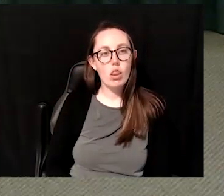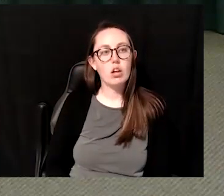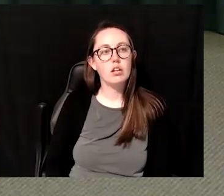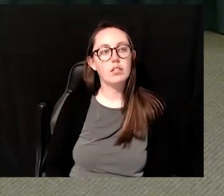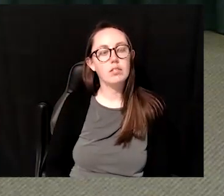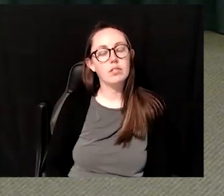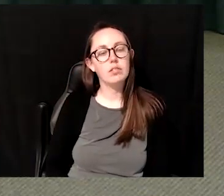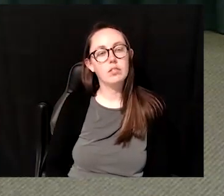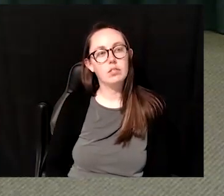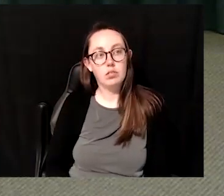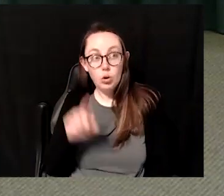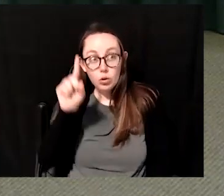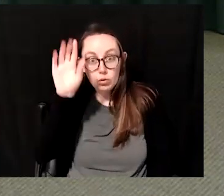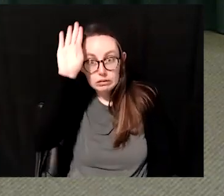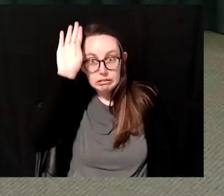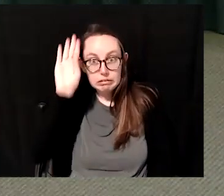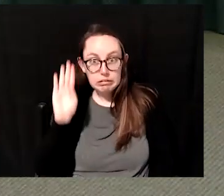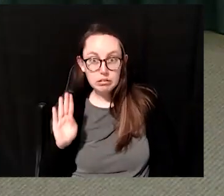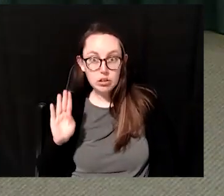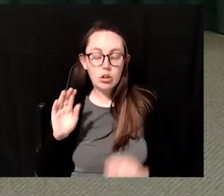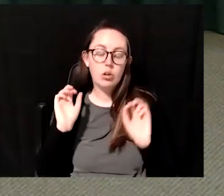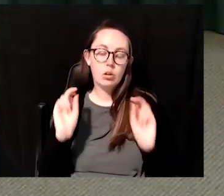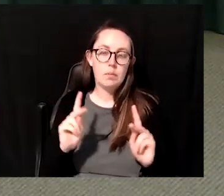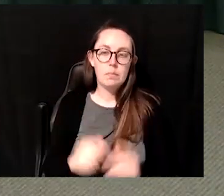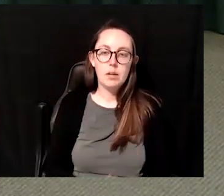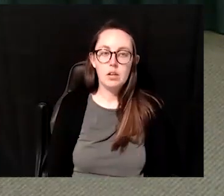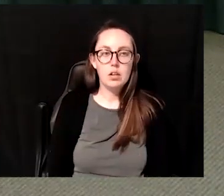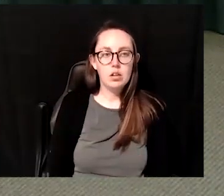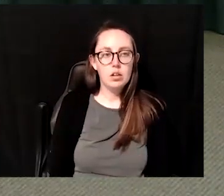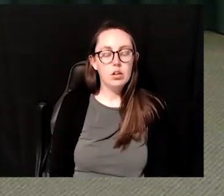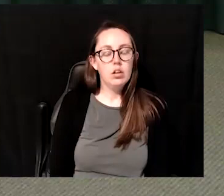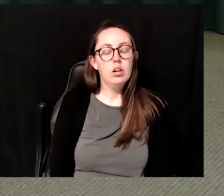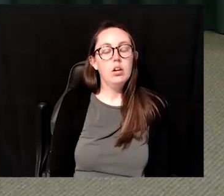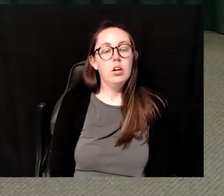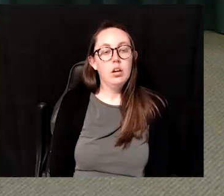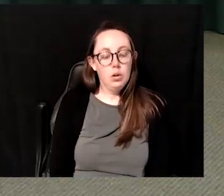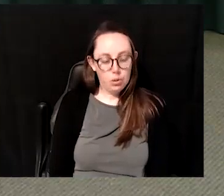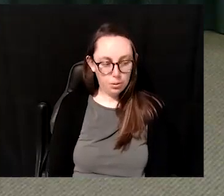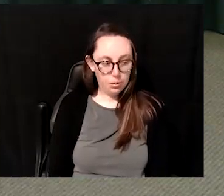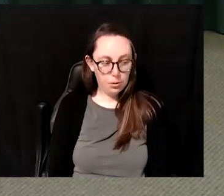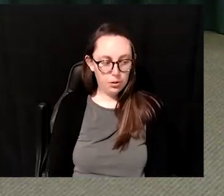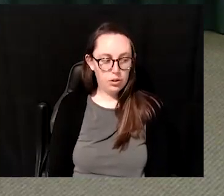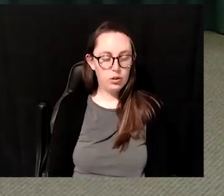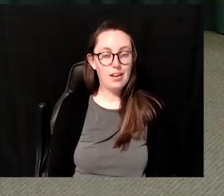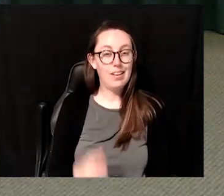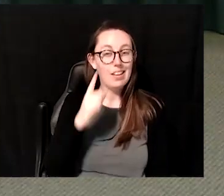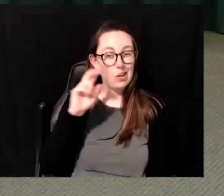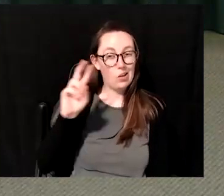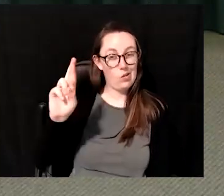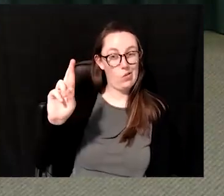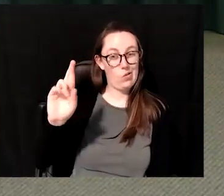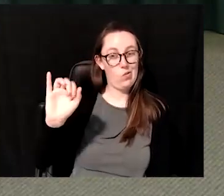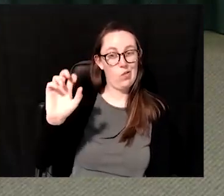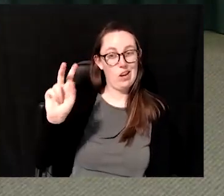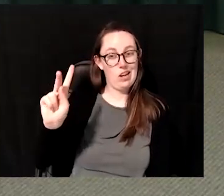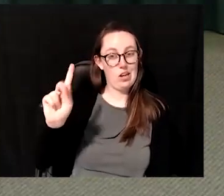or did your hand go down okay uh so yeah I think it was Rick first